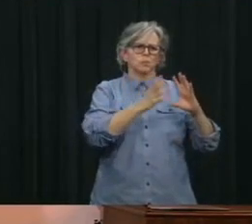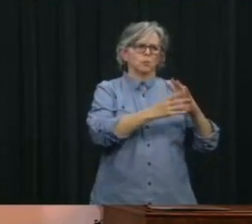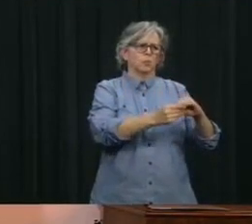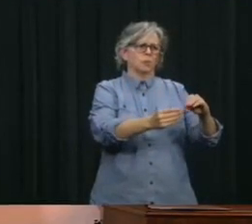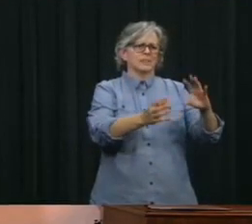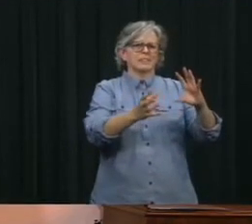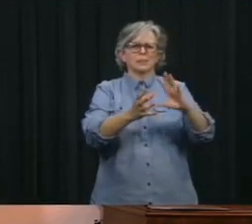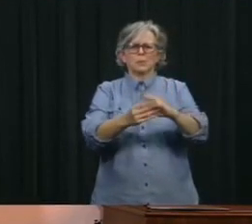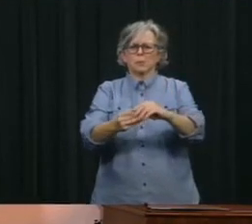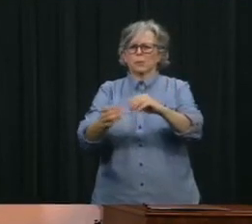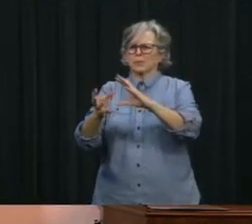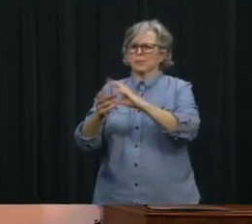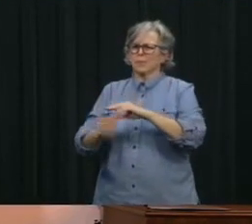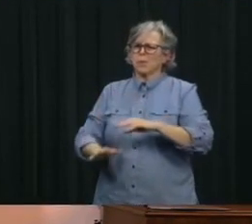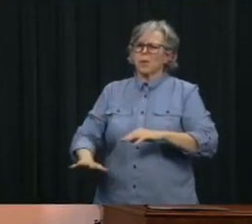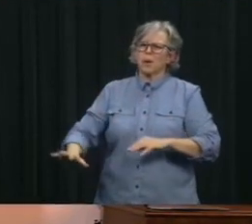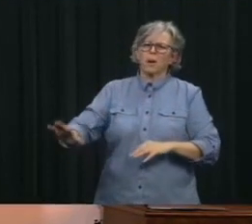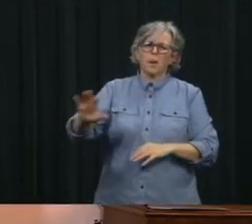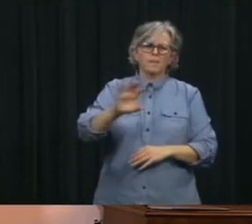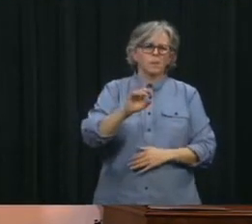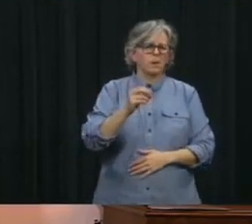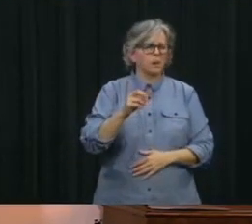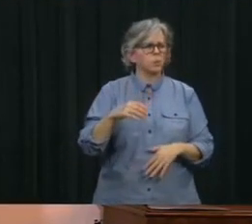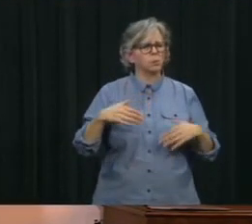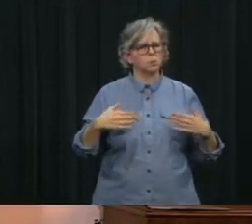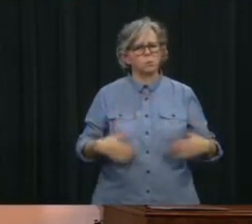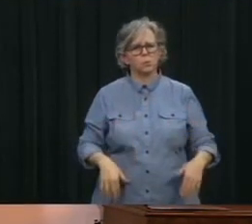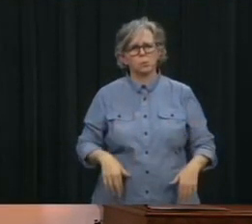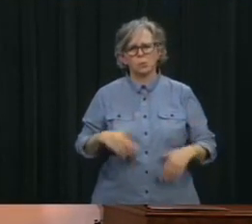state of Ohio is that they are doing a good job.